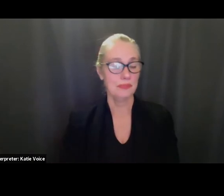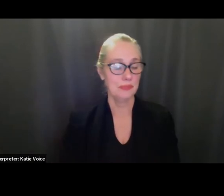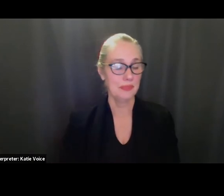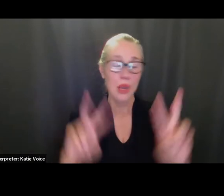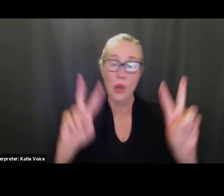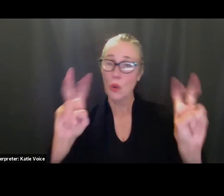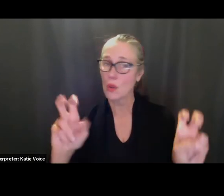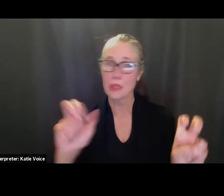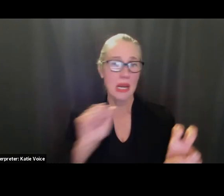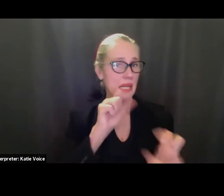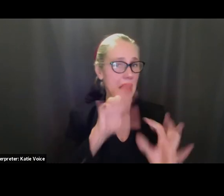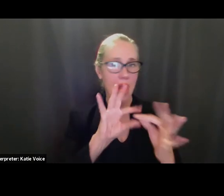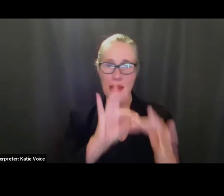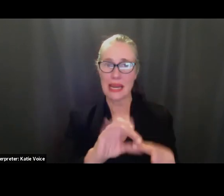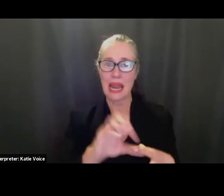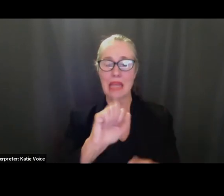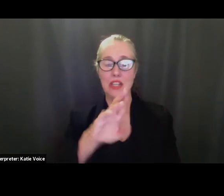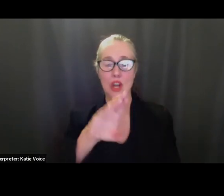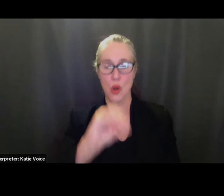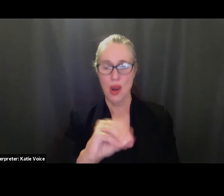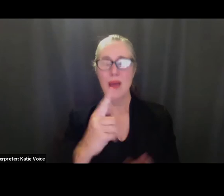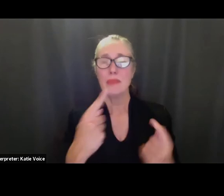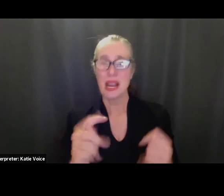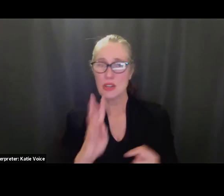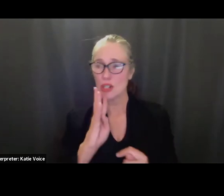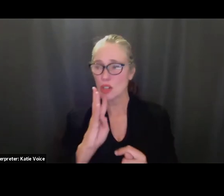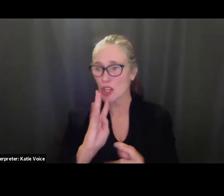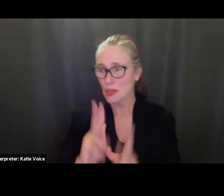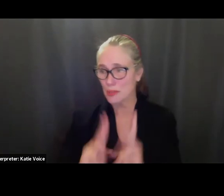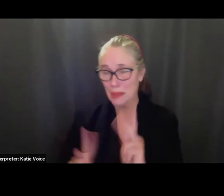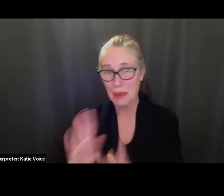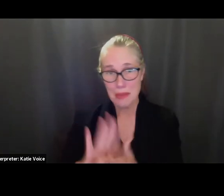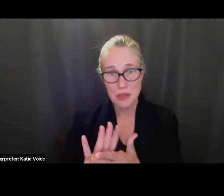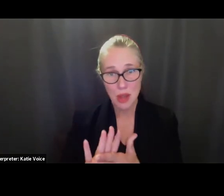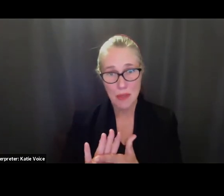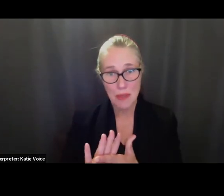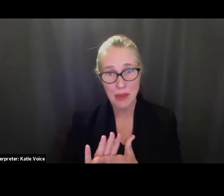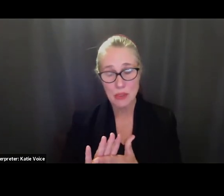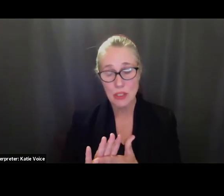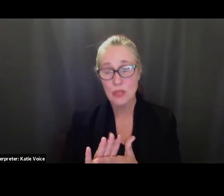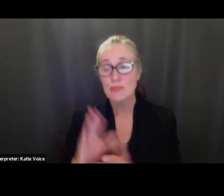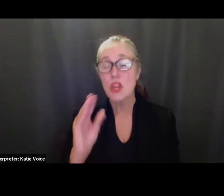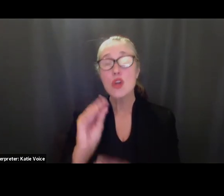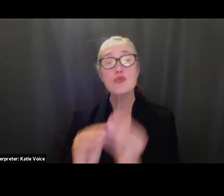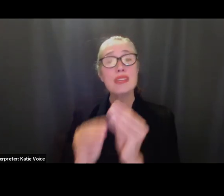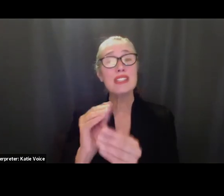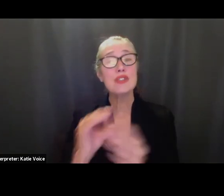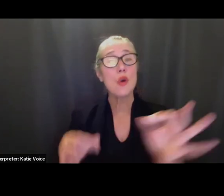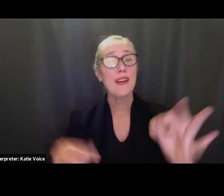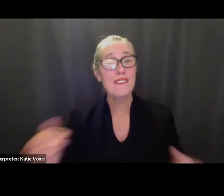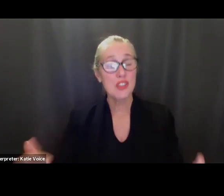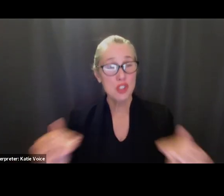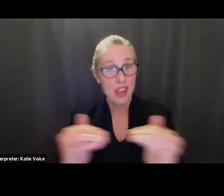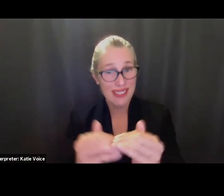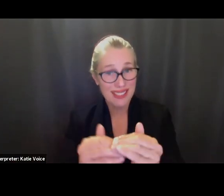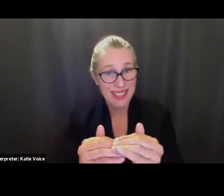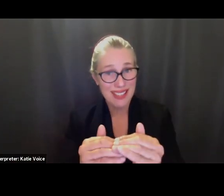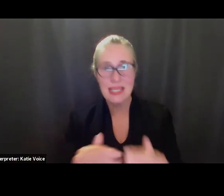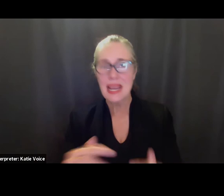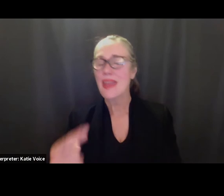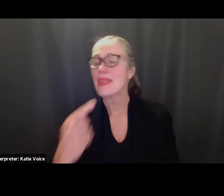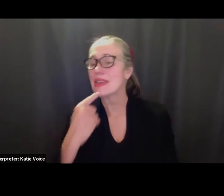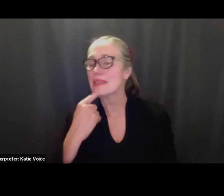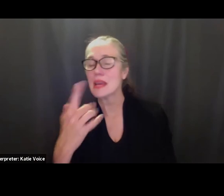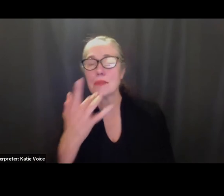really about sros but i tried talking to people at my school about restorative justice and many of them have told me that they would prefer a